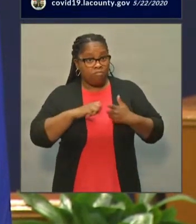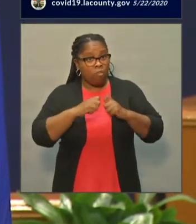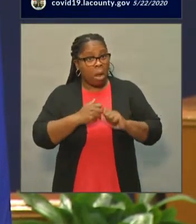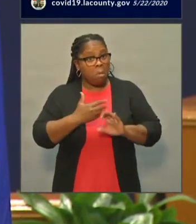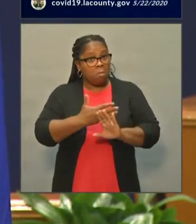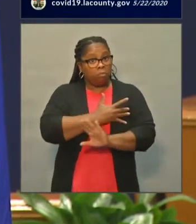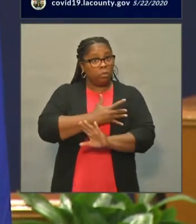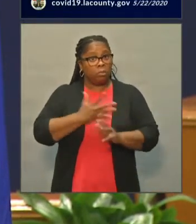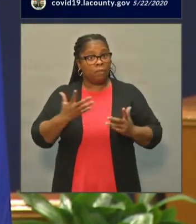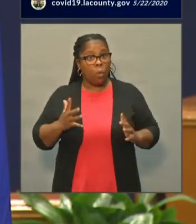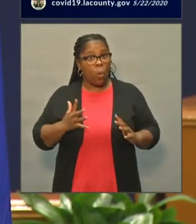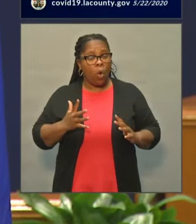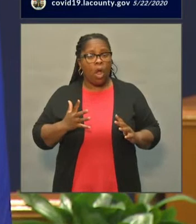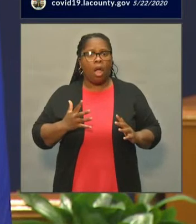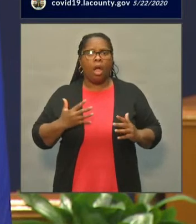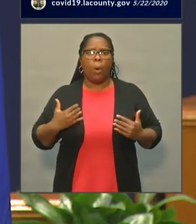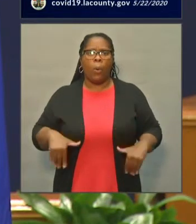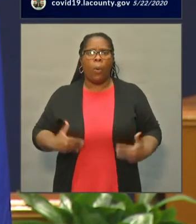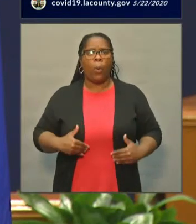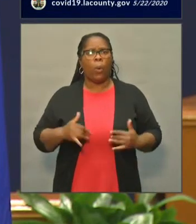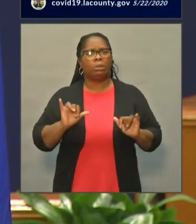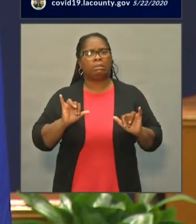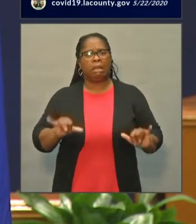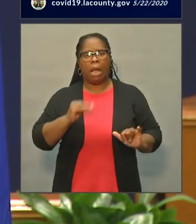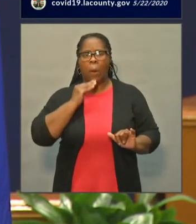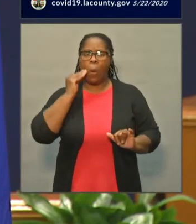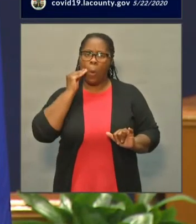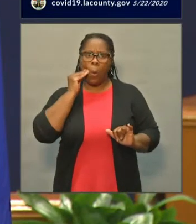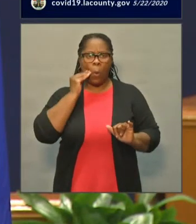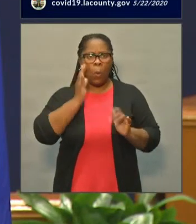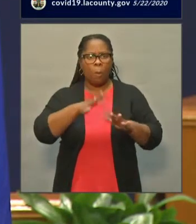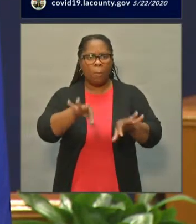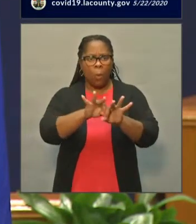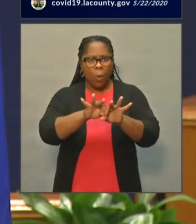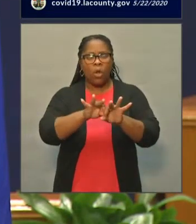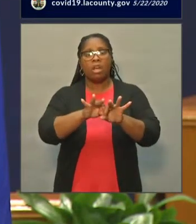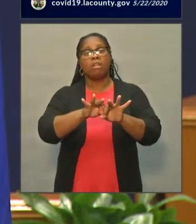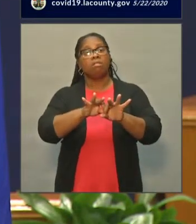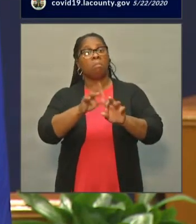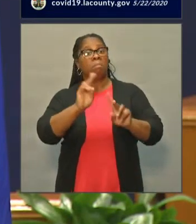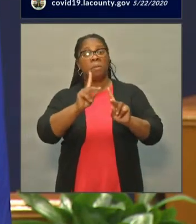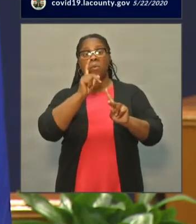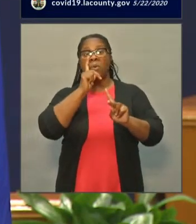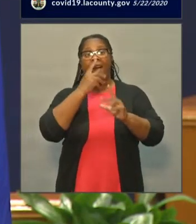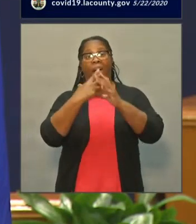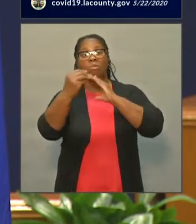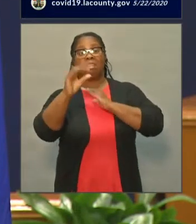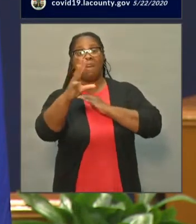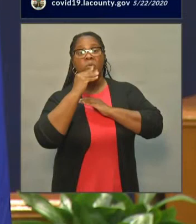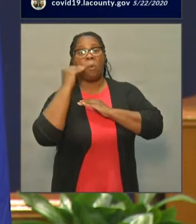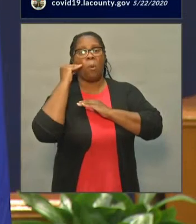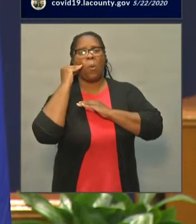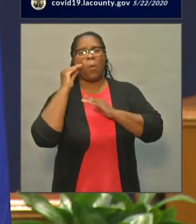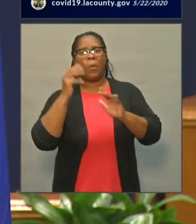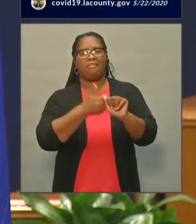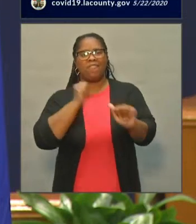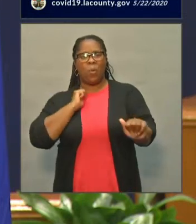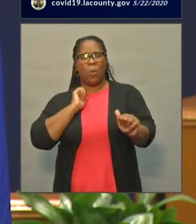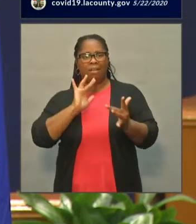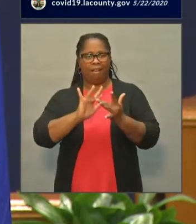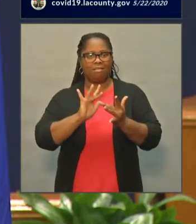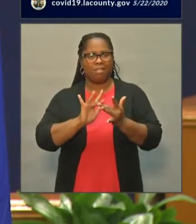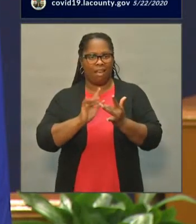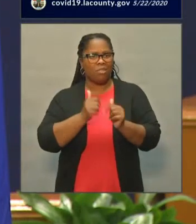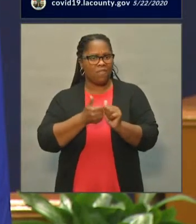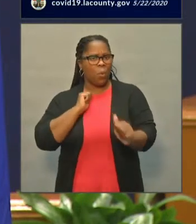it's important to stay home as much as possible and avoid contact with those who are not in your household. And as always, if you have